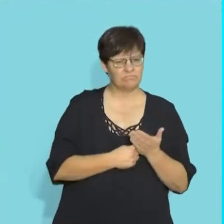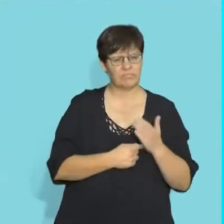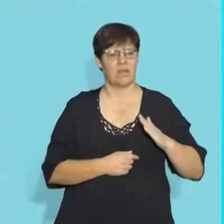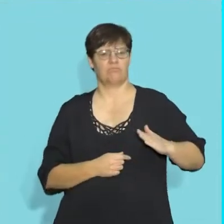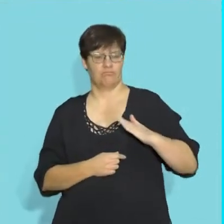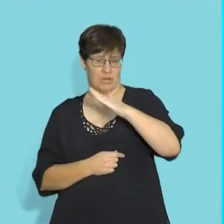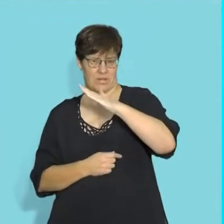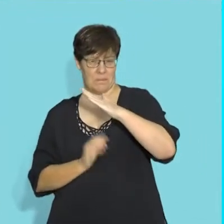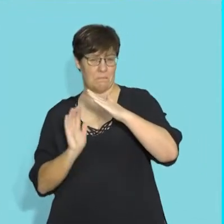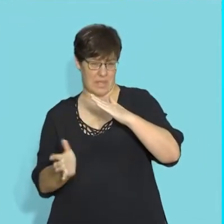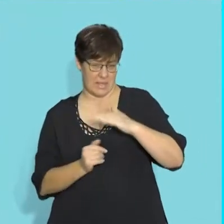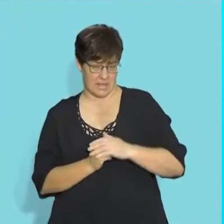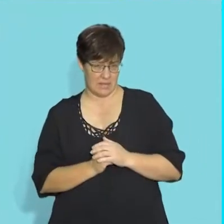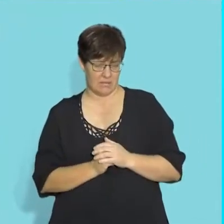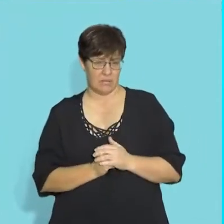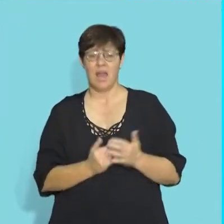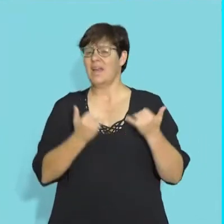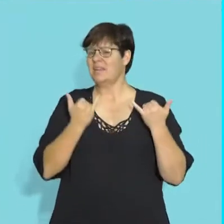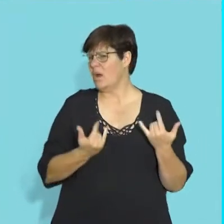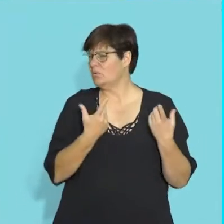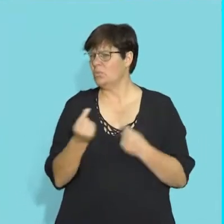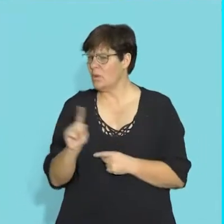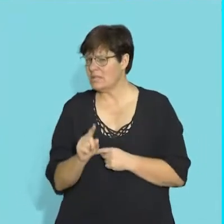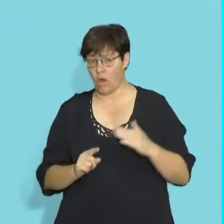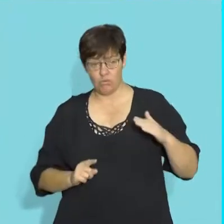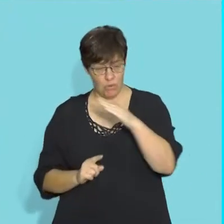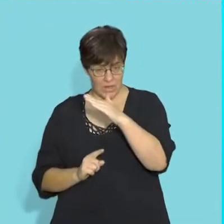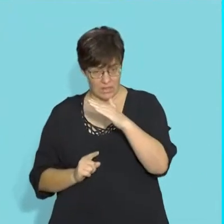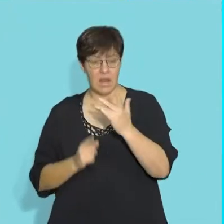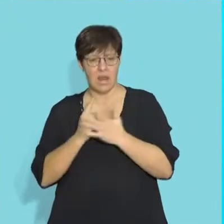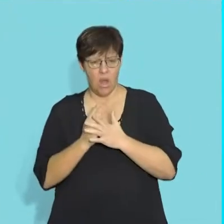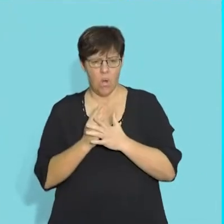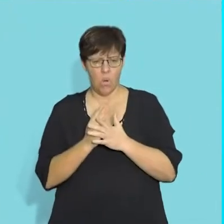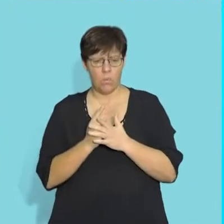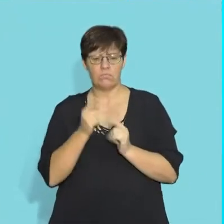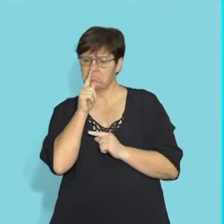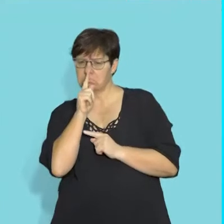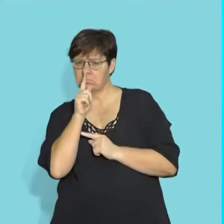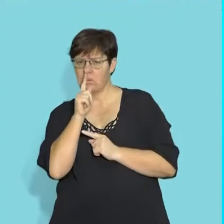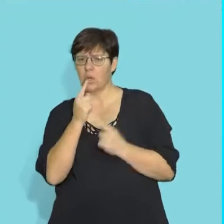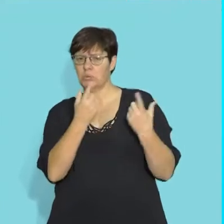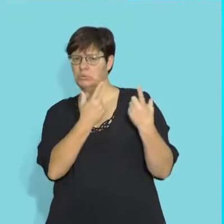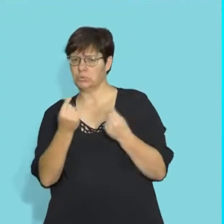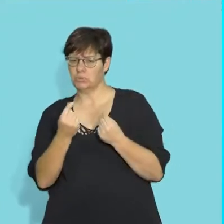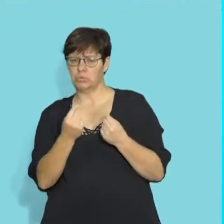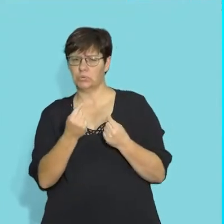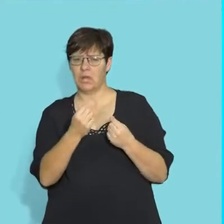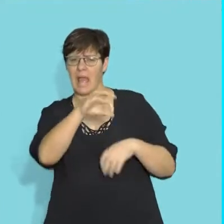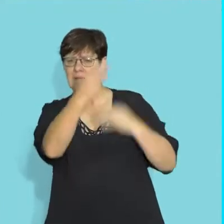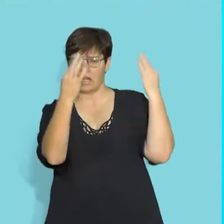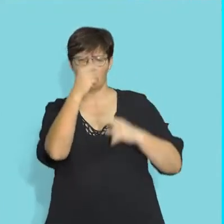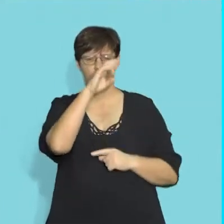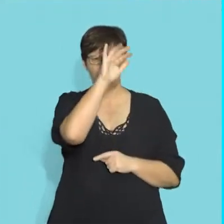now what we're going to be doing is we're going to be talking about the applications of gradient. How does that look in analytical geometry, and how are we going to use